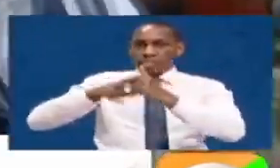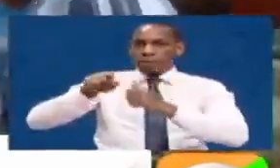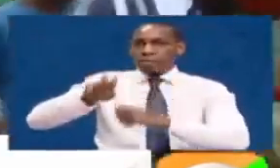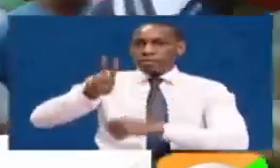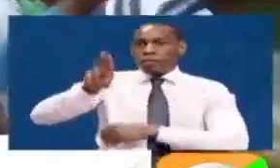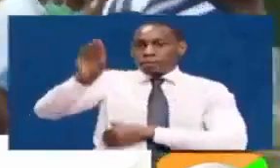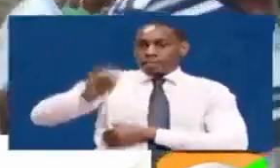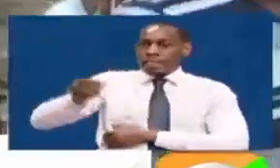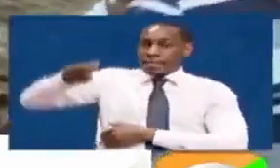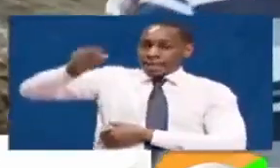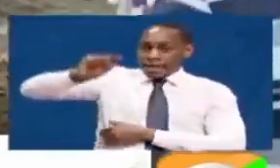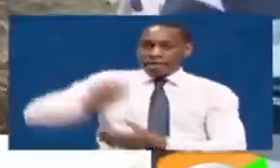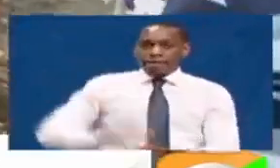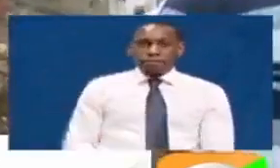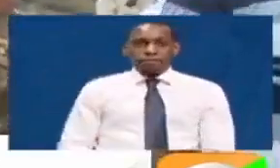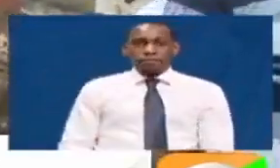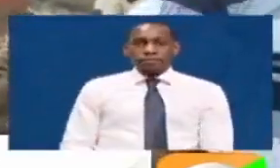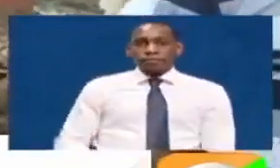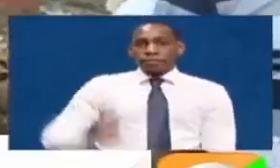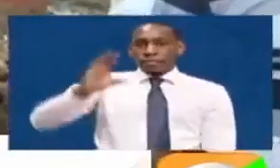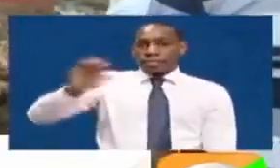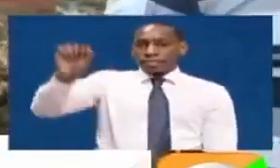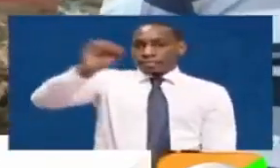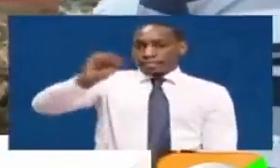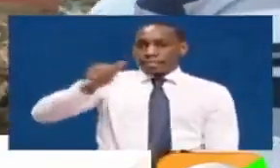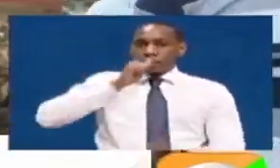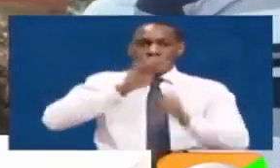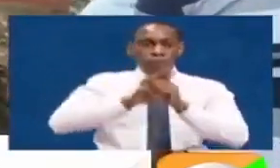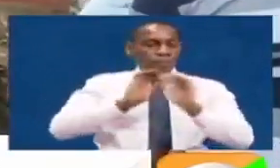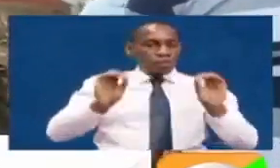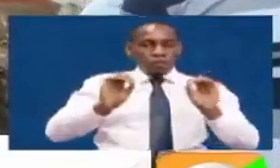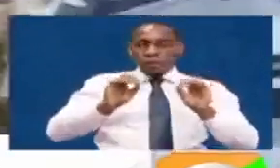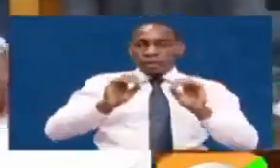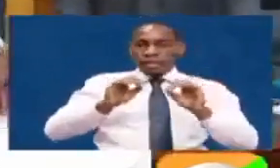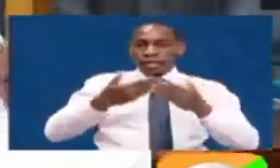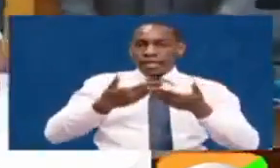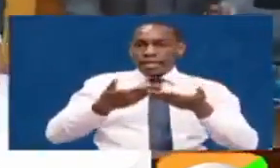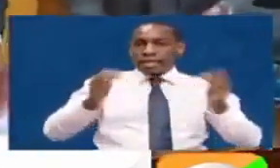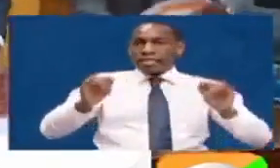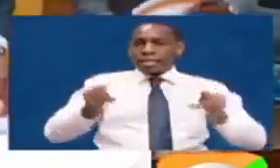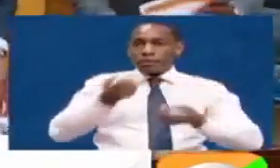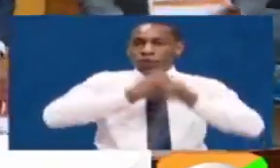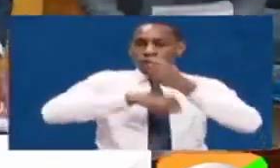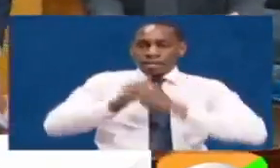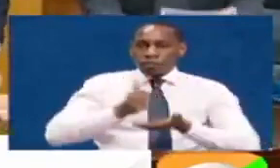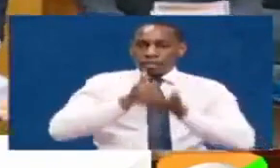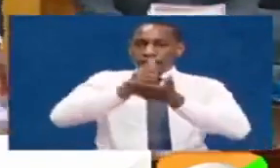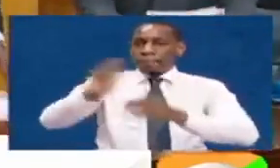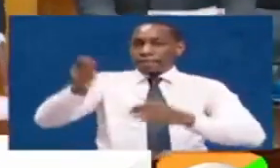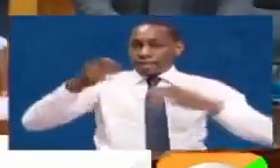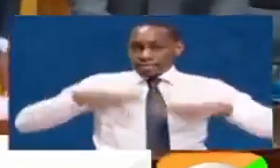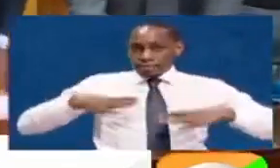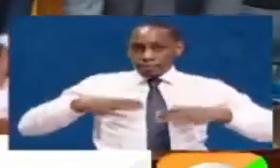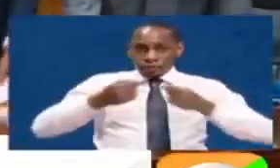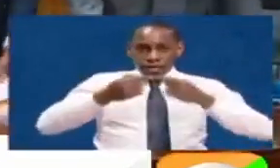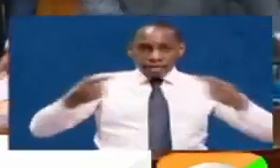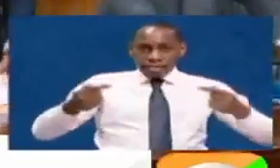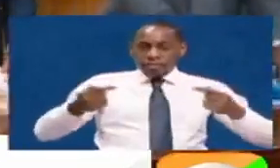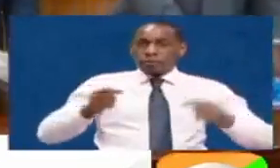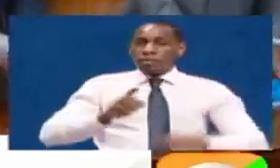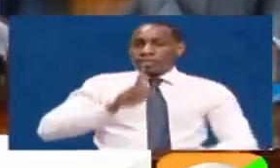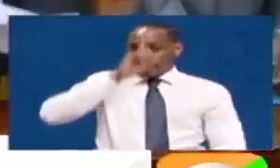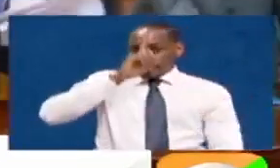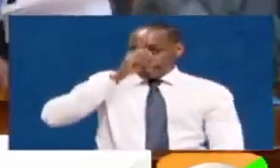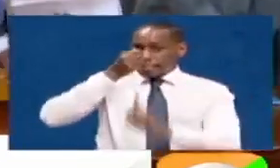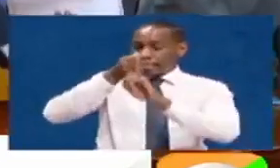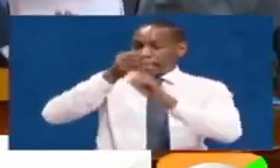77.2% increase. The CS did not promise any new measures to further cushion Kenyans against the adverse